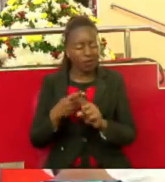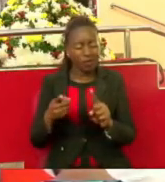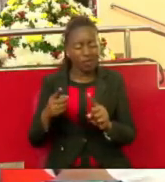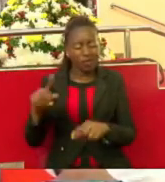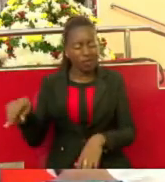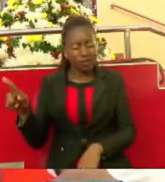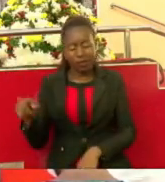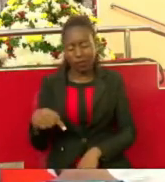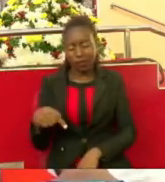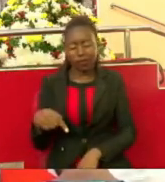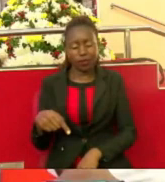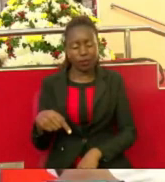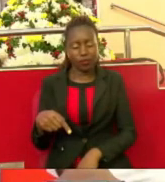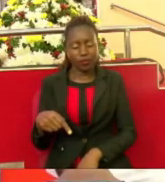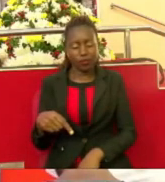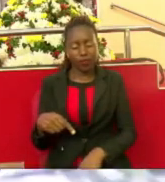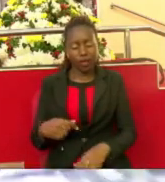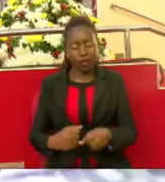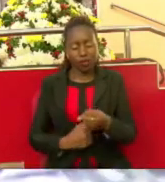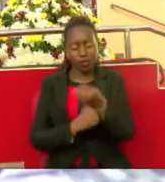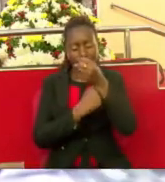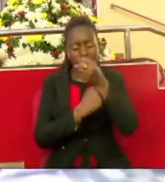to one supporting our children in growth